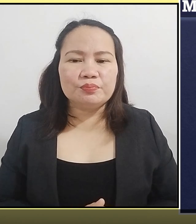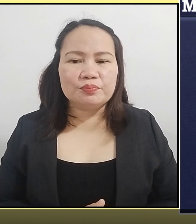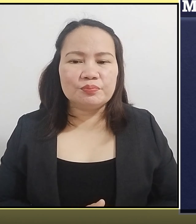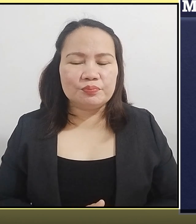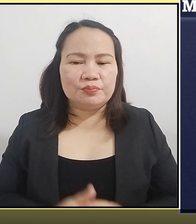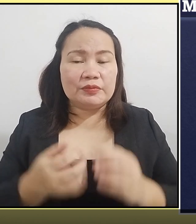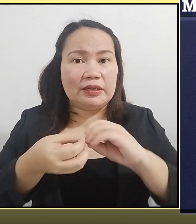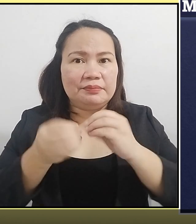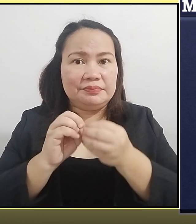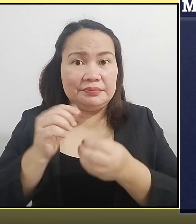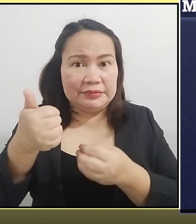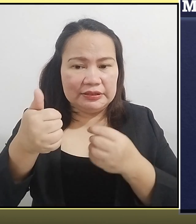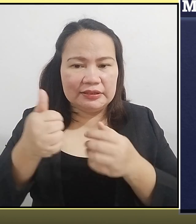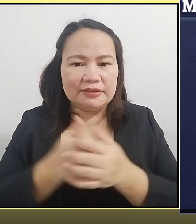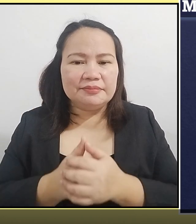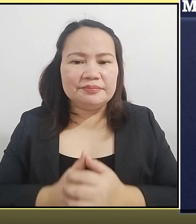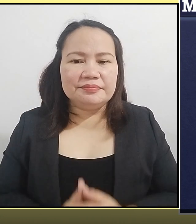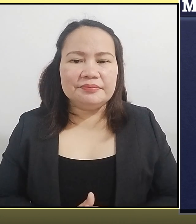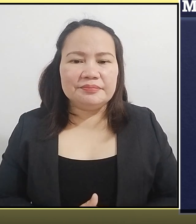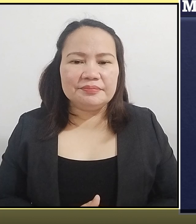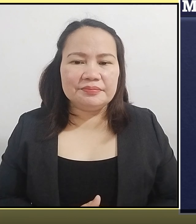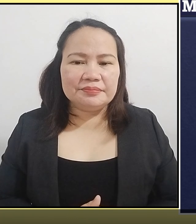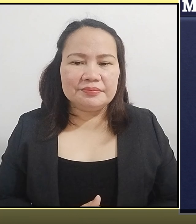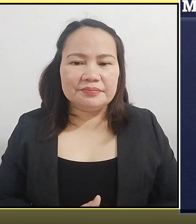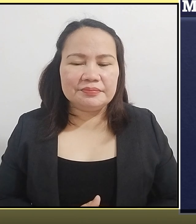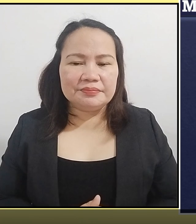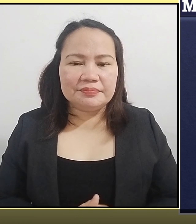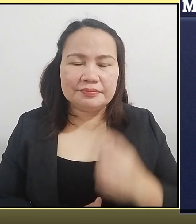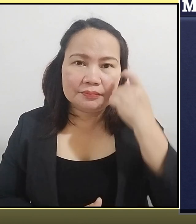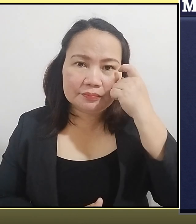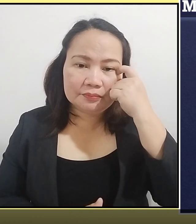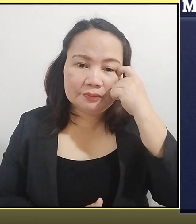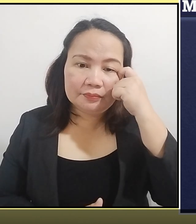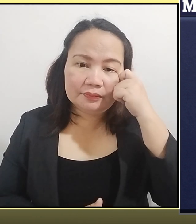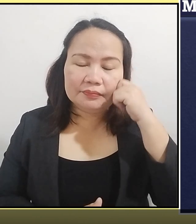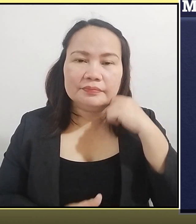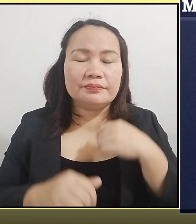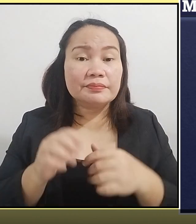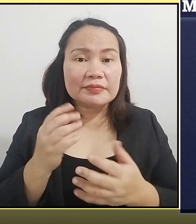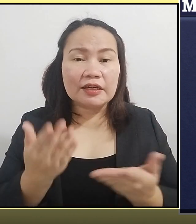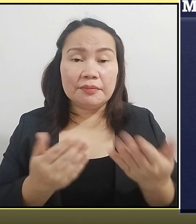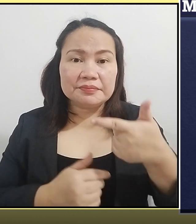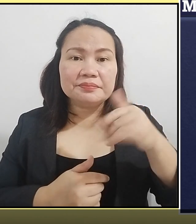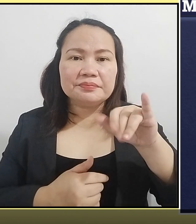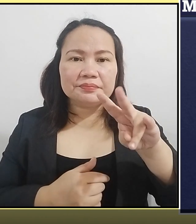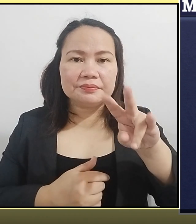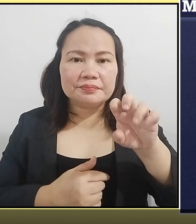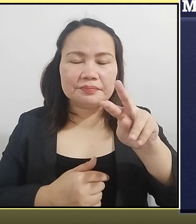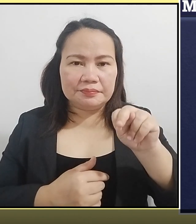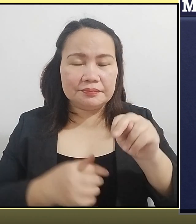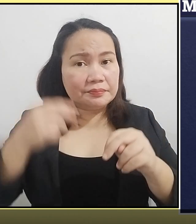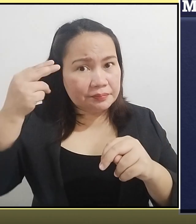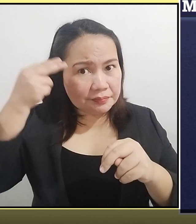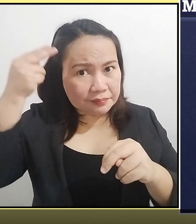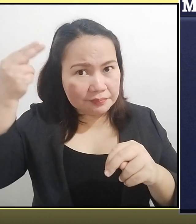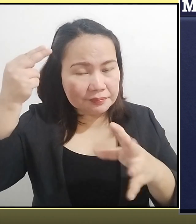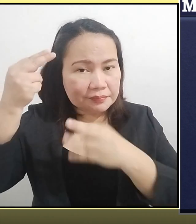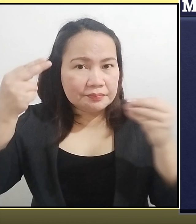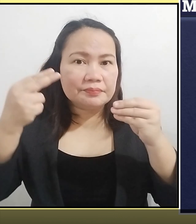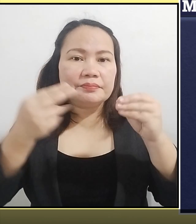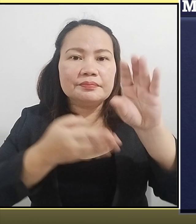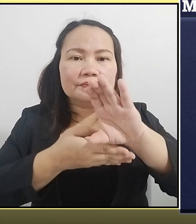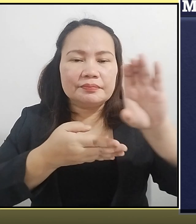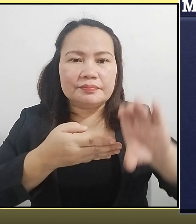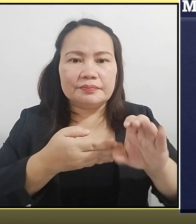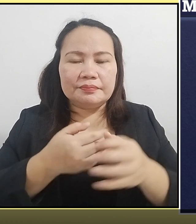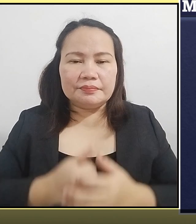Let's have more. So, minsan, binibigay naman yung statement and then given na yung ating hypothesis and